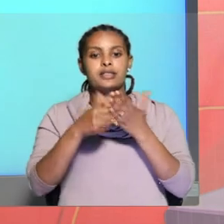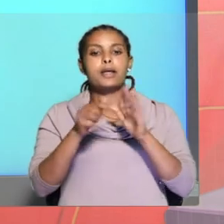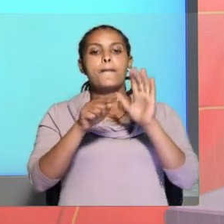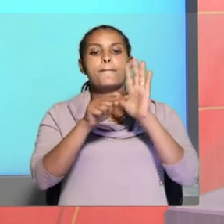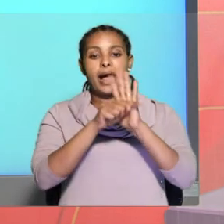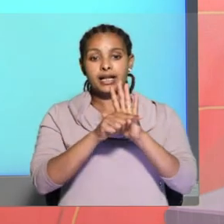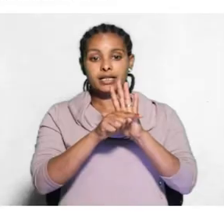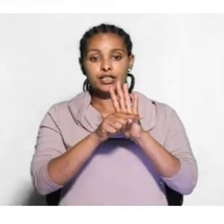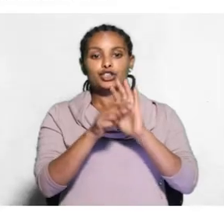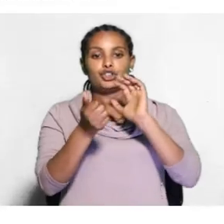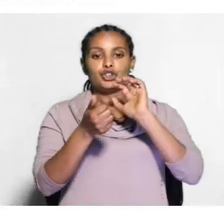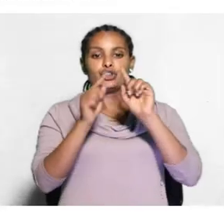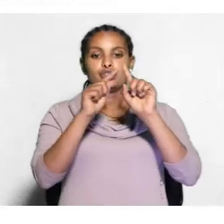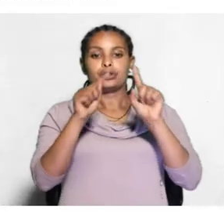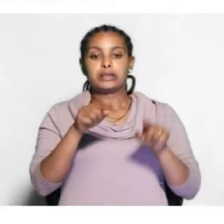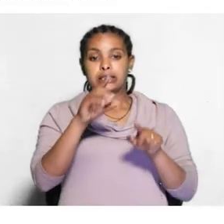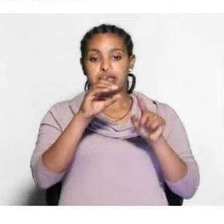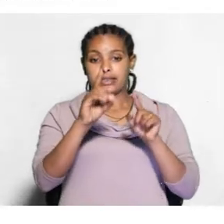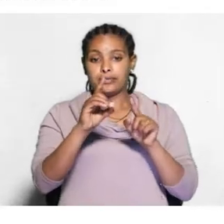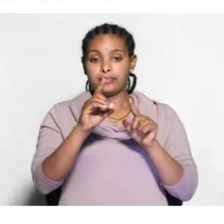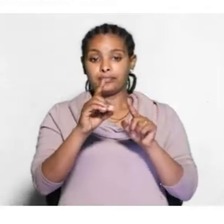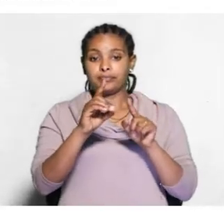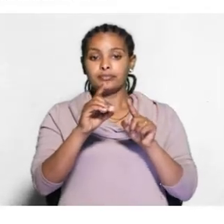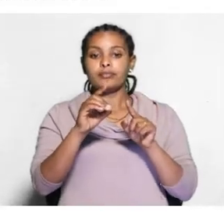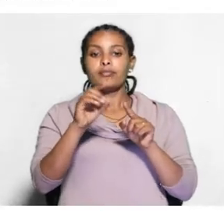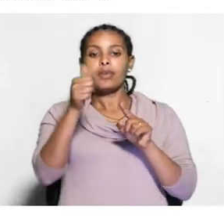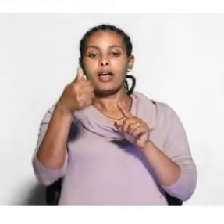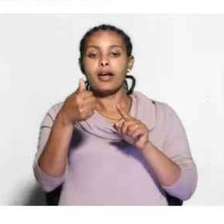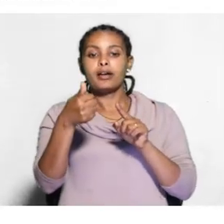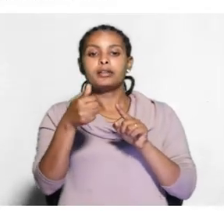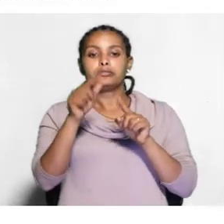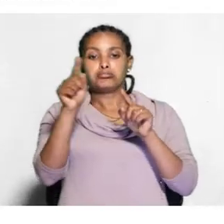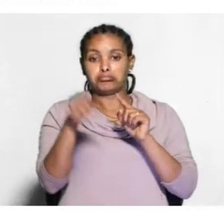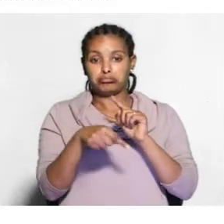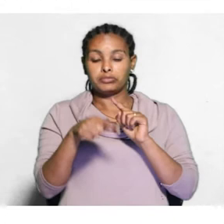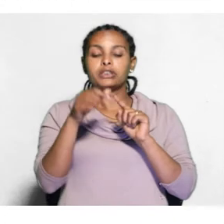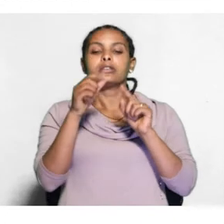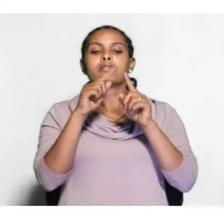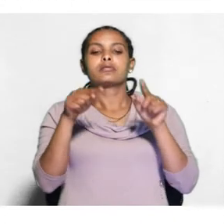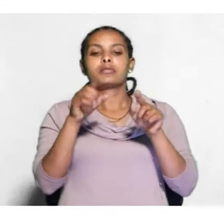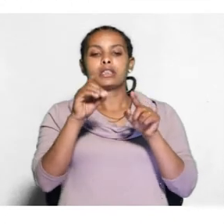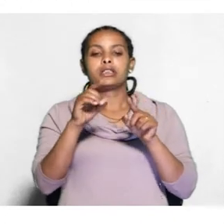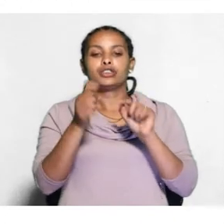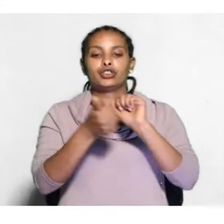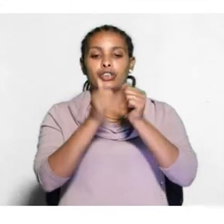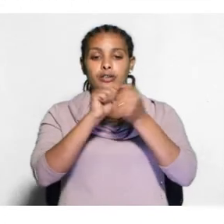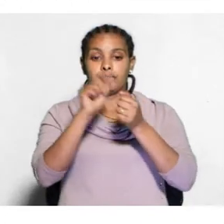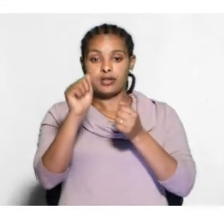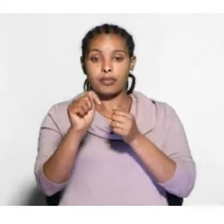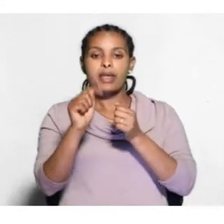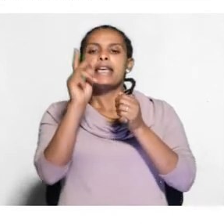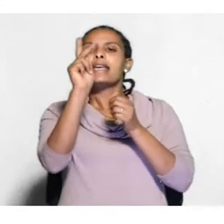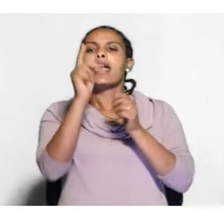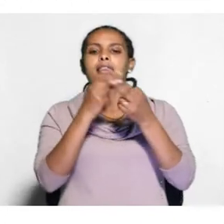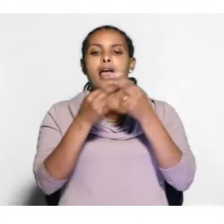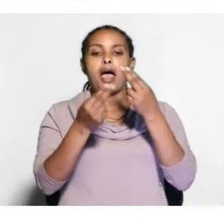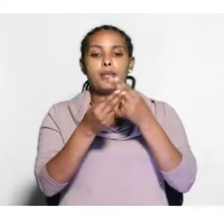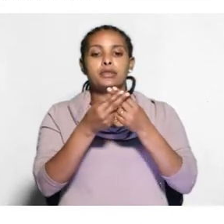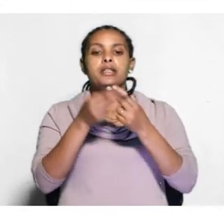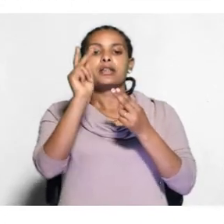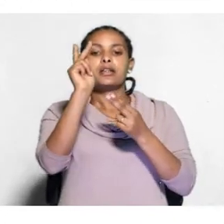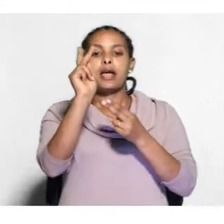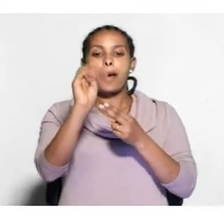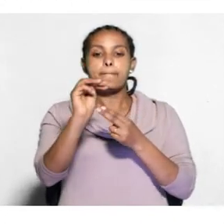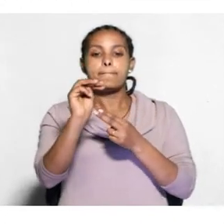minus change in conjugation of m divided by change in time equal k times construction